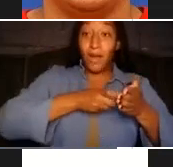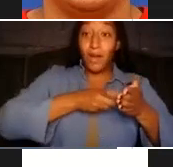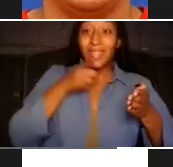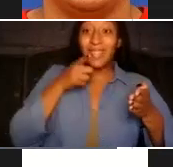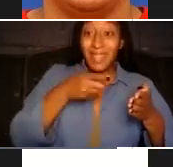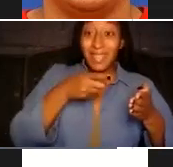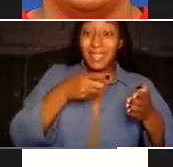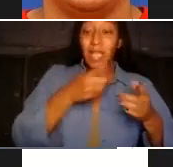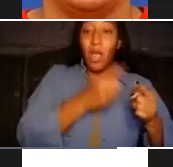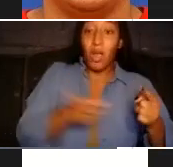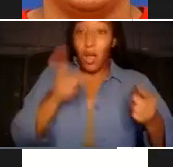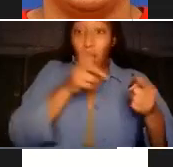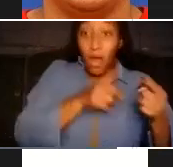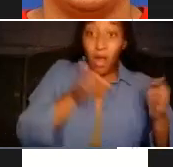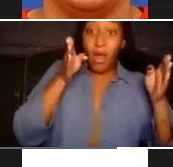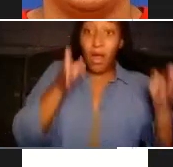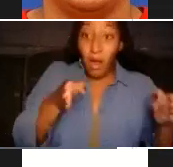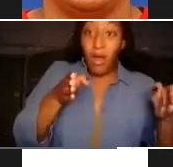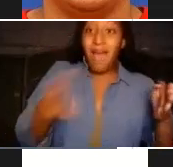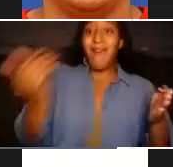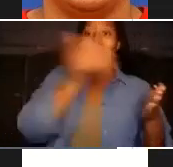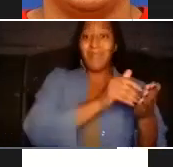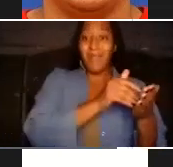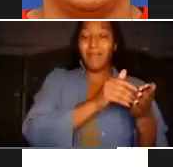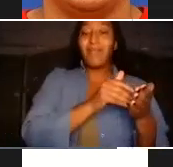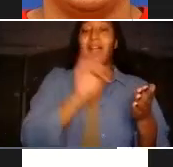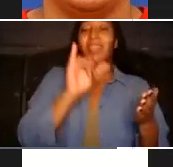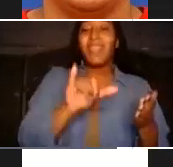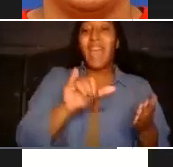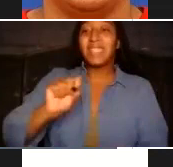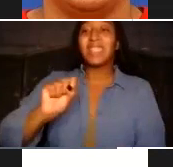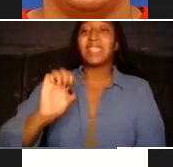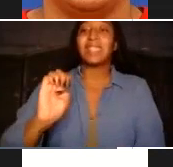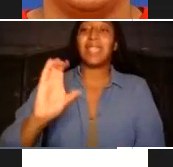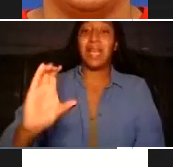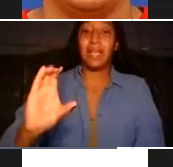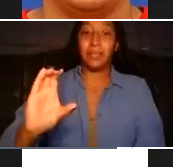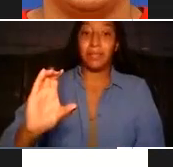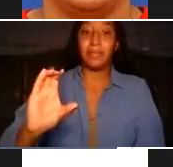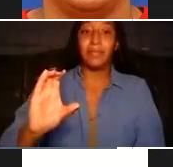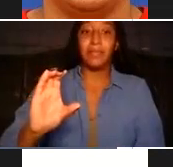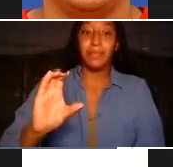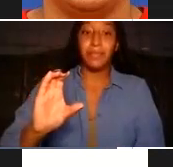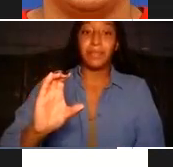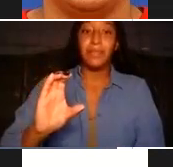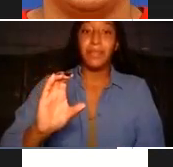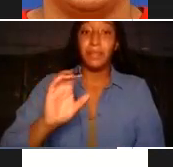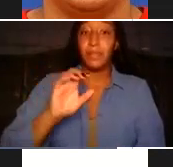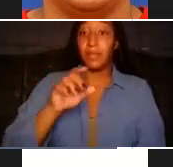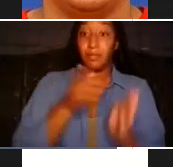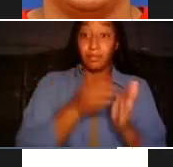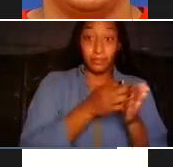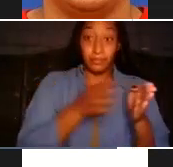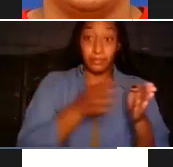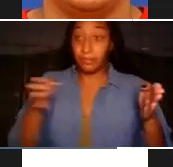the period and the frequency are inverse of each other. So if we know the period, we